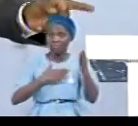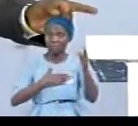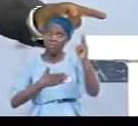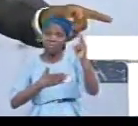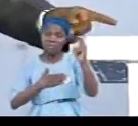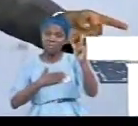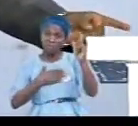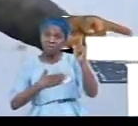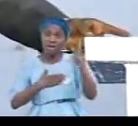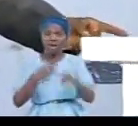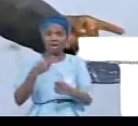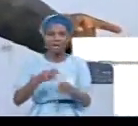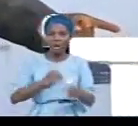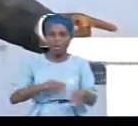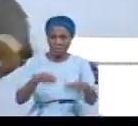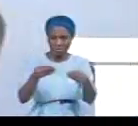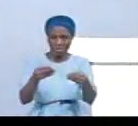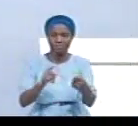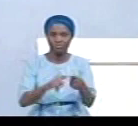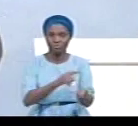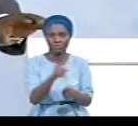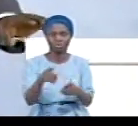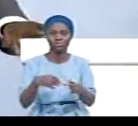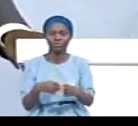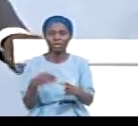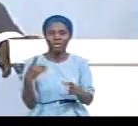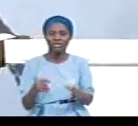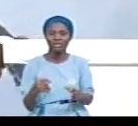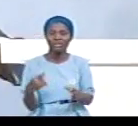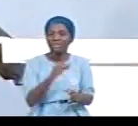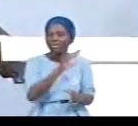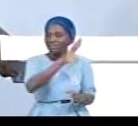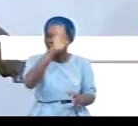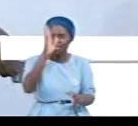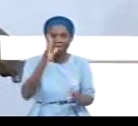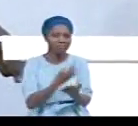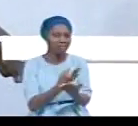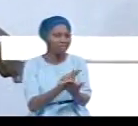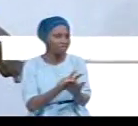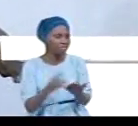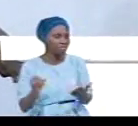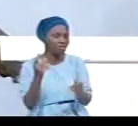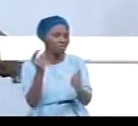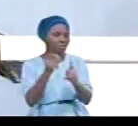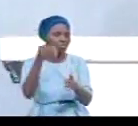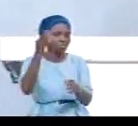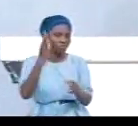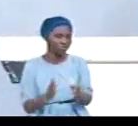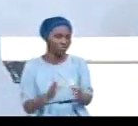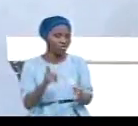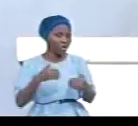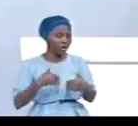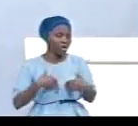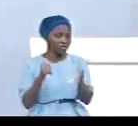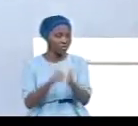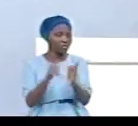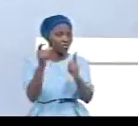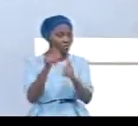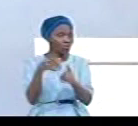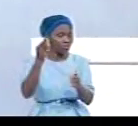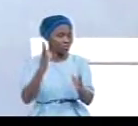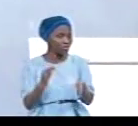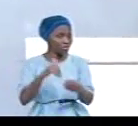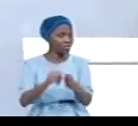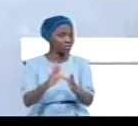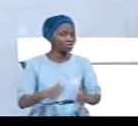the word, the never failing word of God, and you have the concrete word of God in your life. What I don't